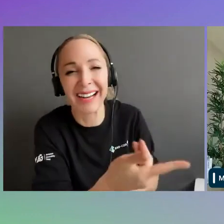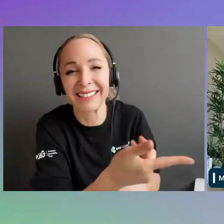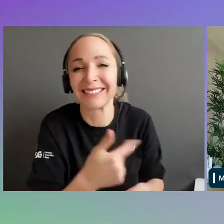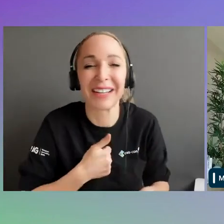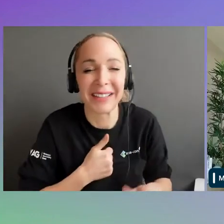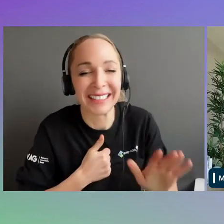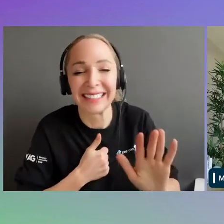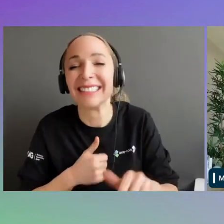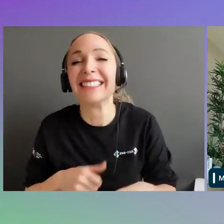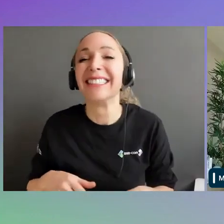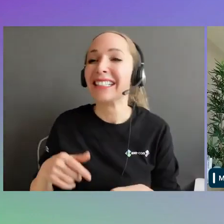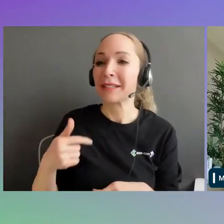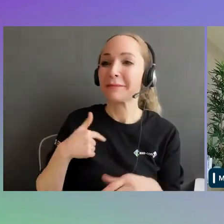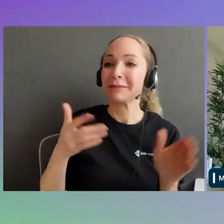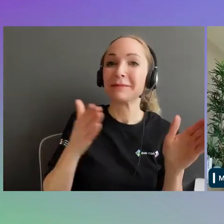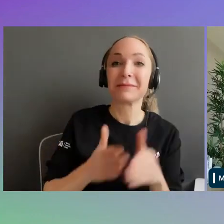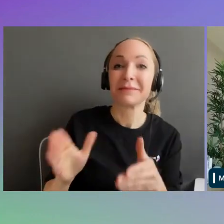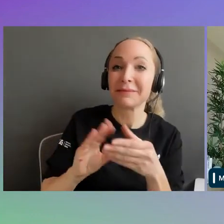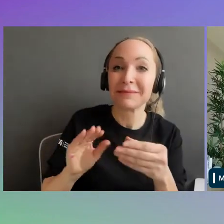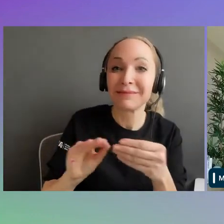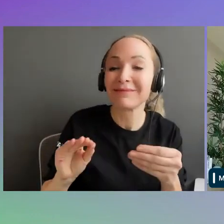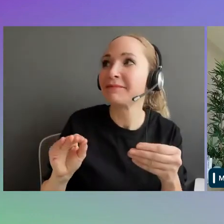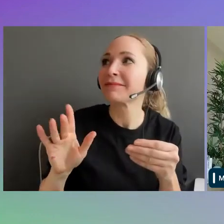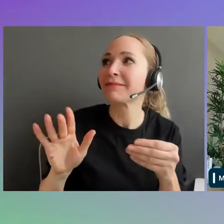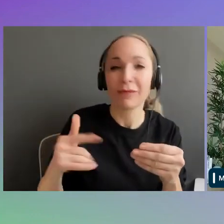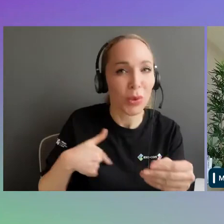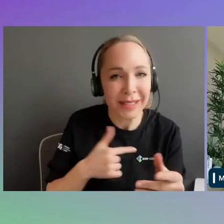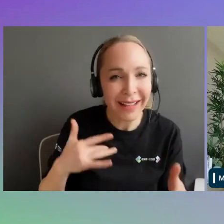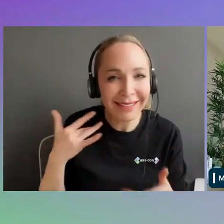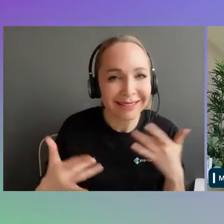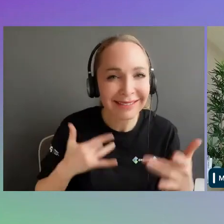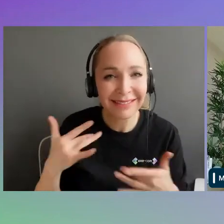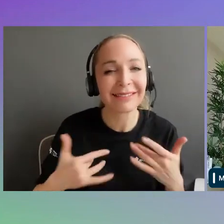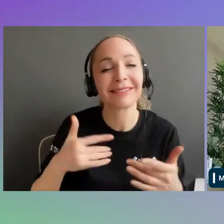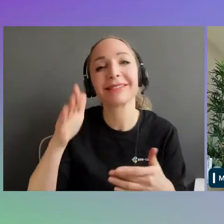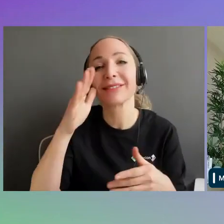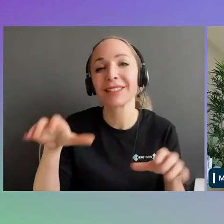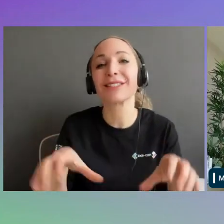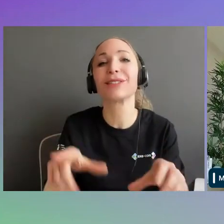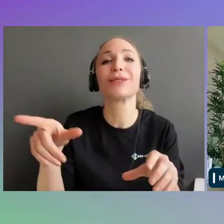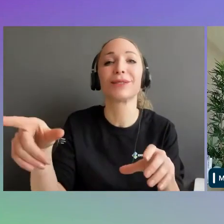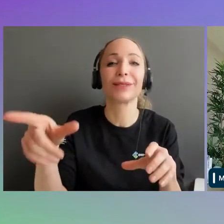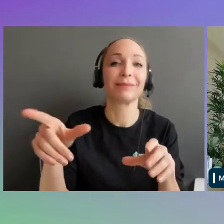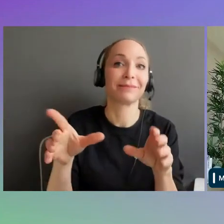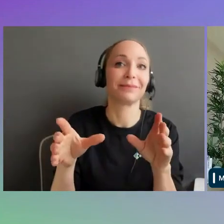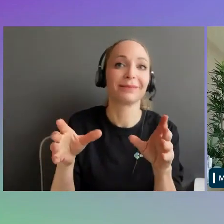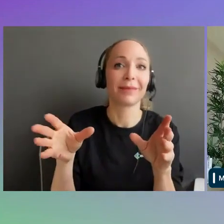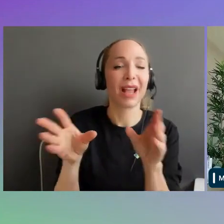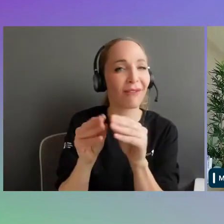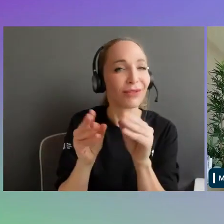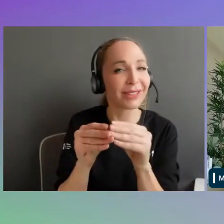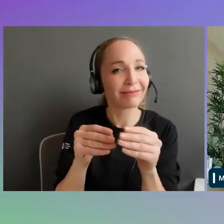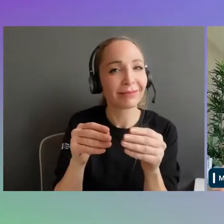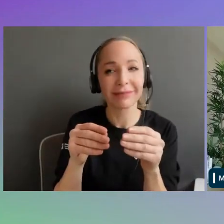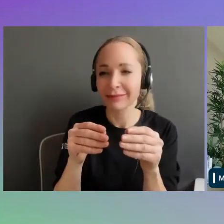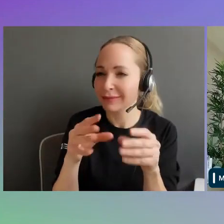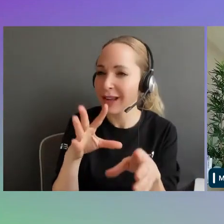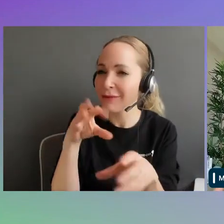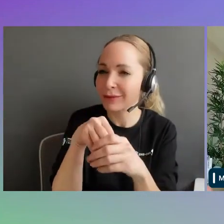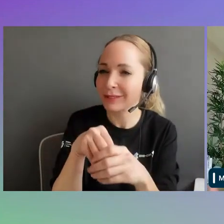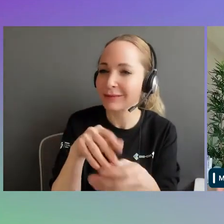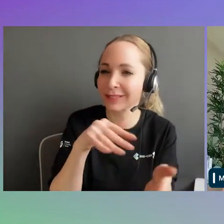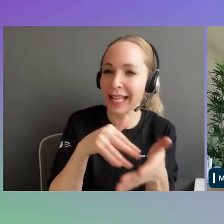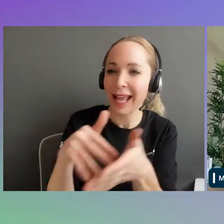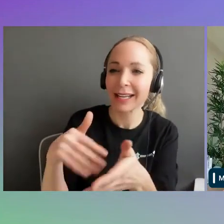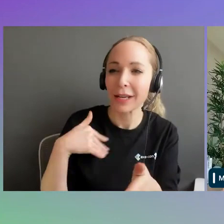I was just going to say that we are excited because we will be doing a coverage study to get an idea of percentage of total